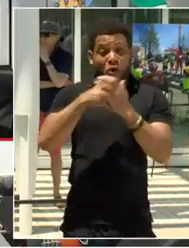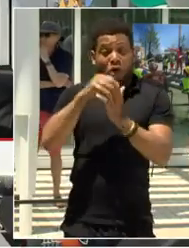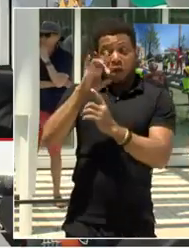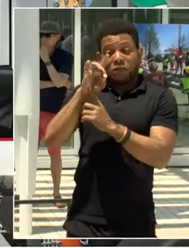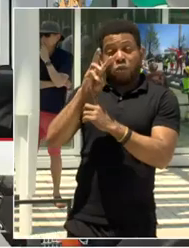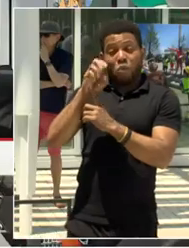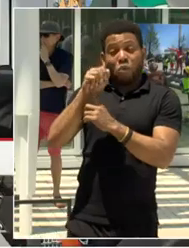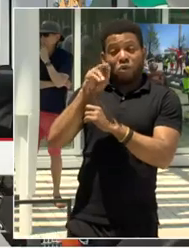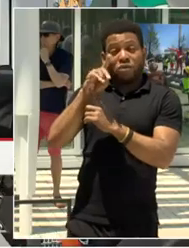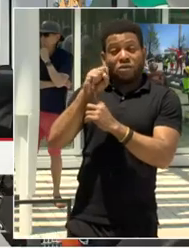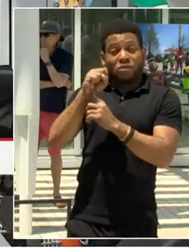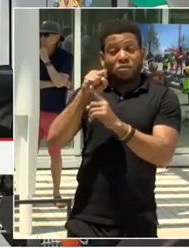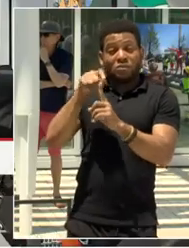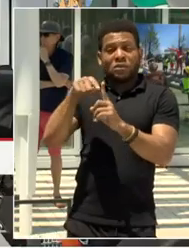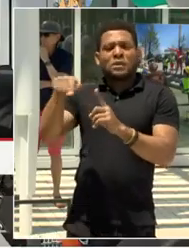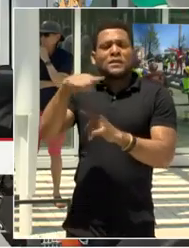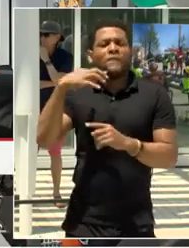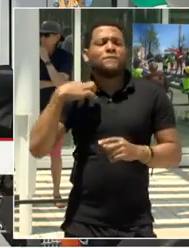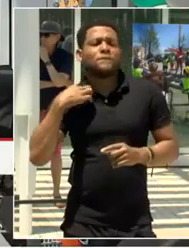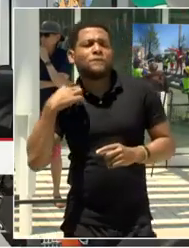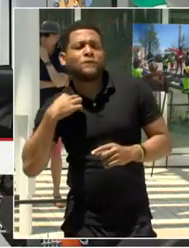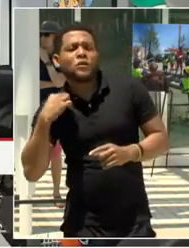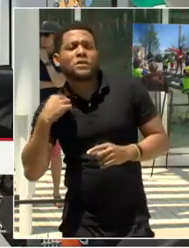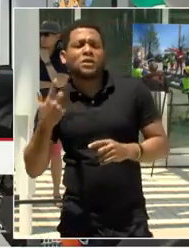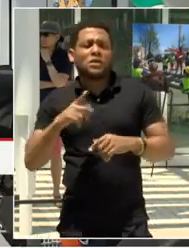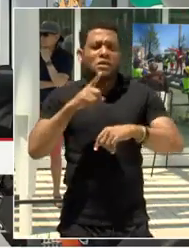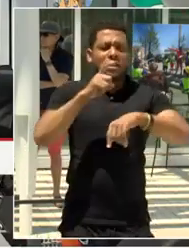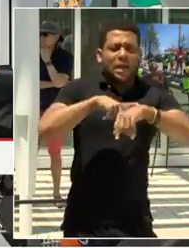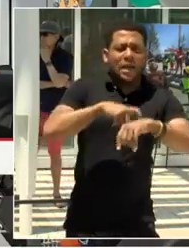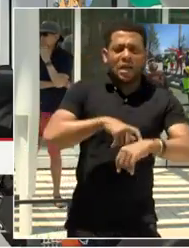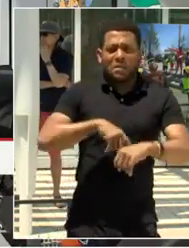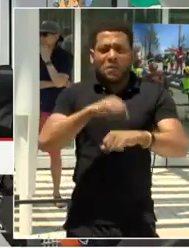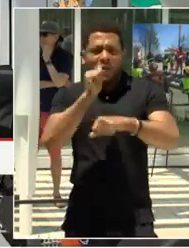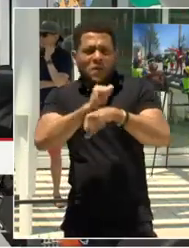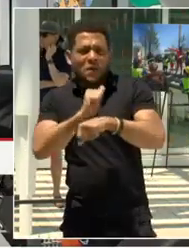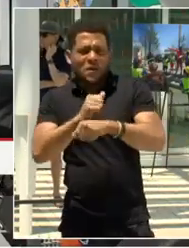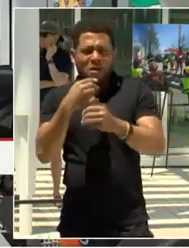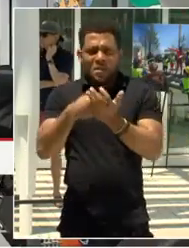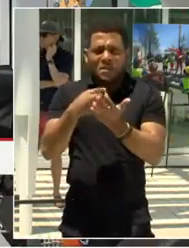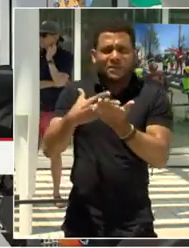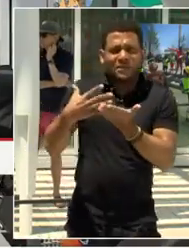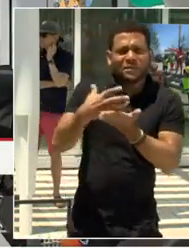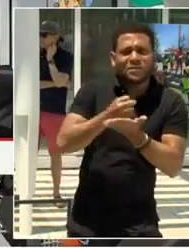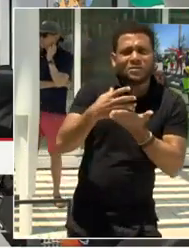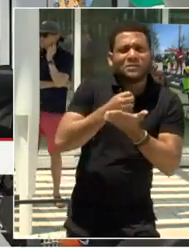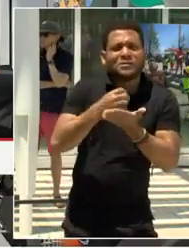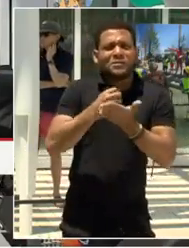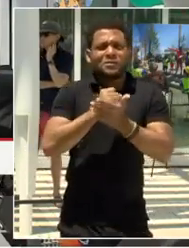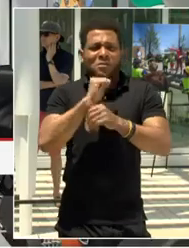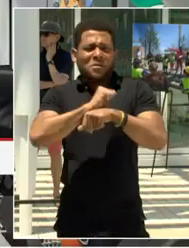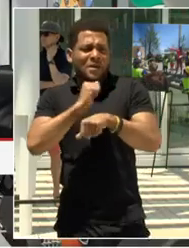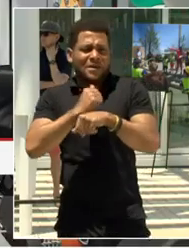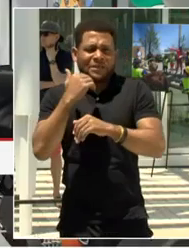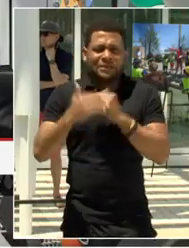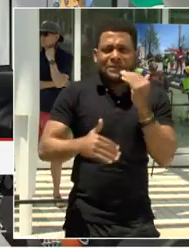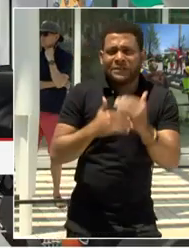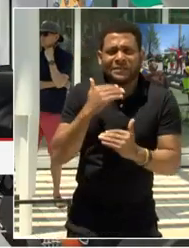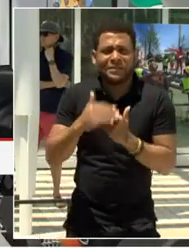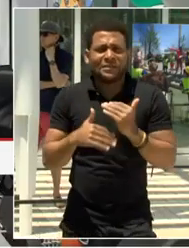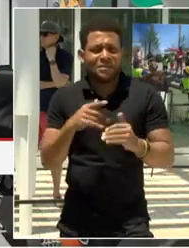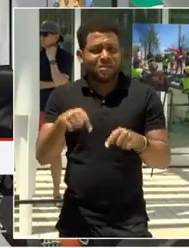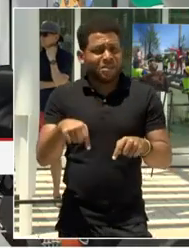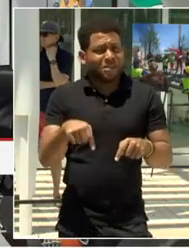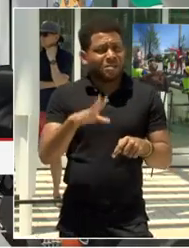thousands of hours, that have well-earned wages, that is really, really important to us as a part of our economic